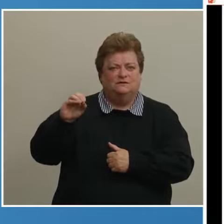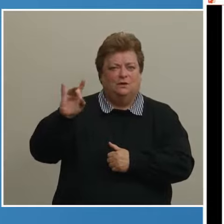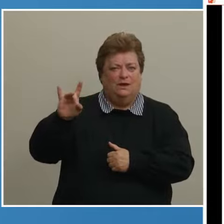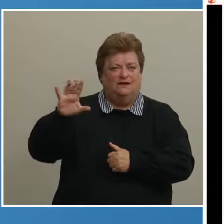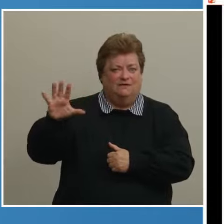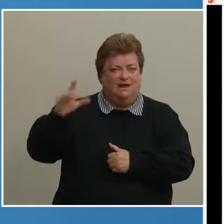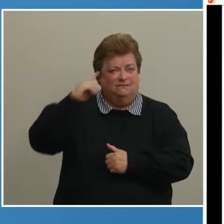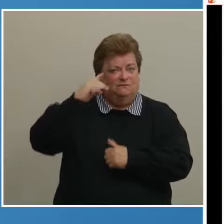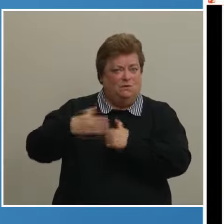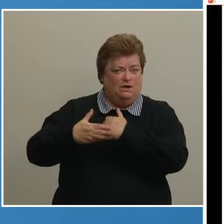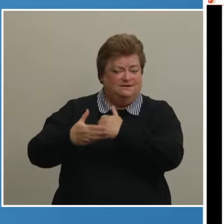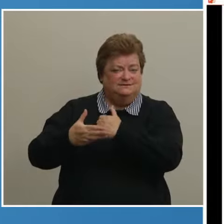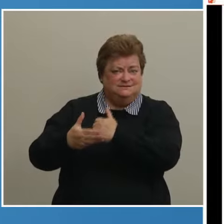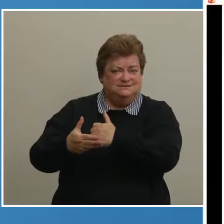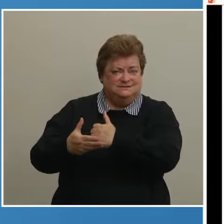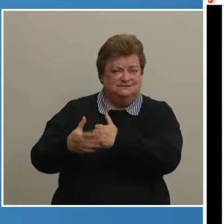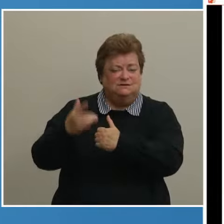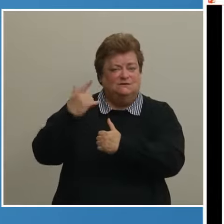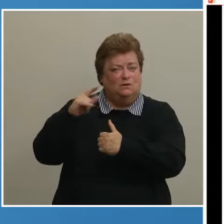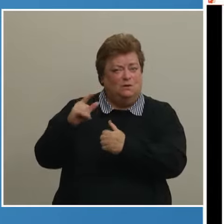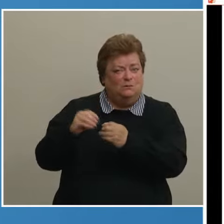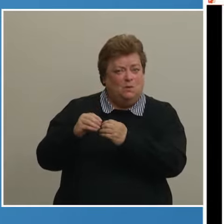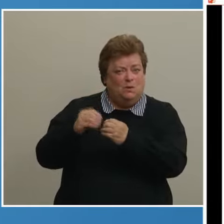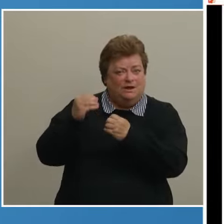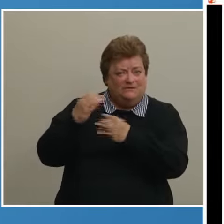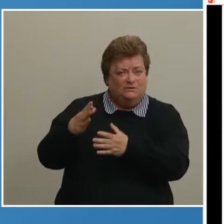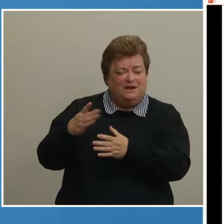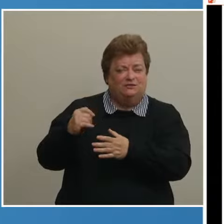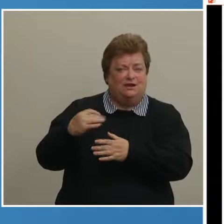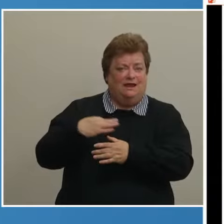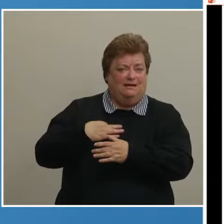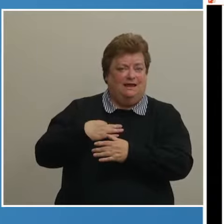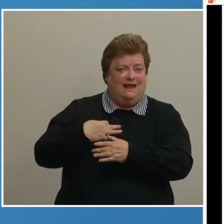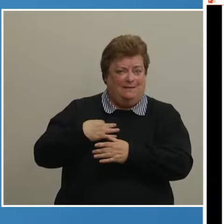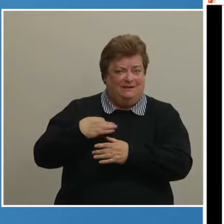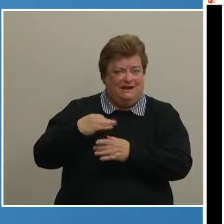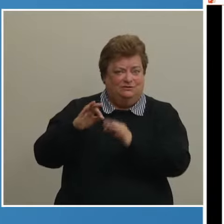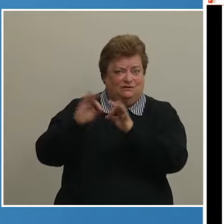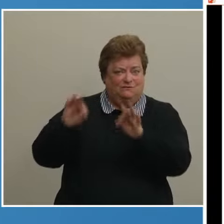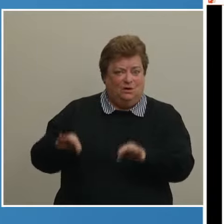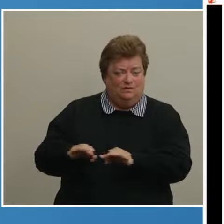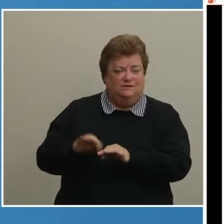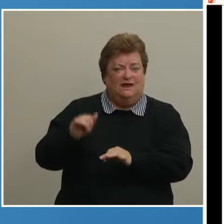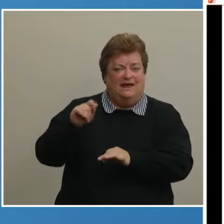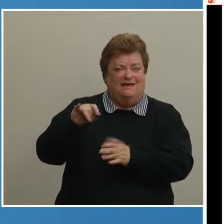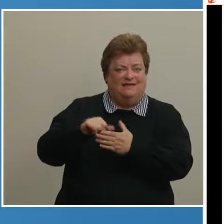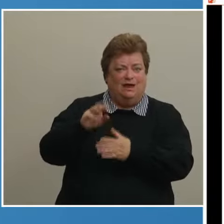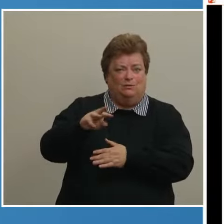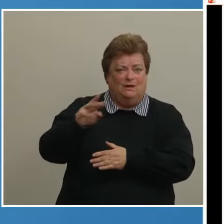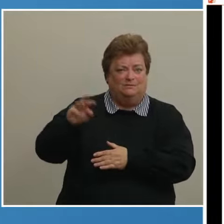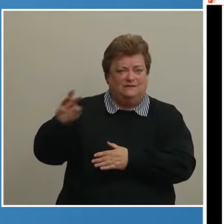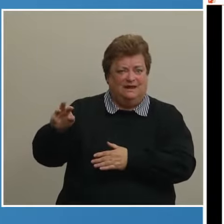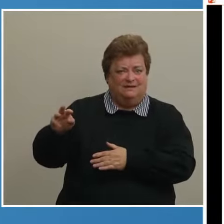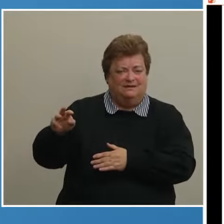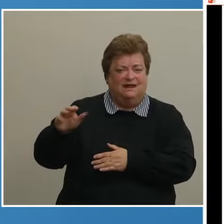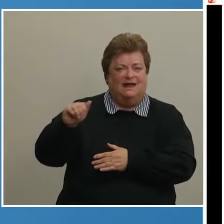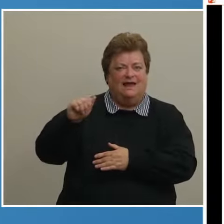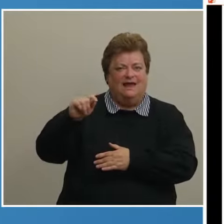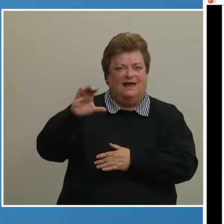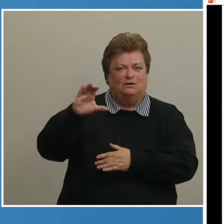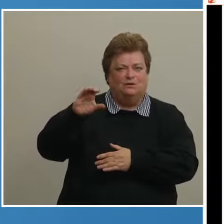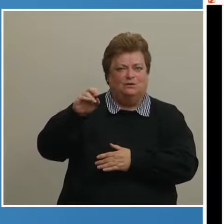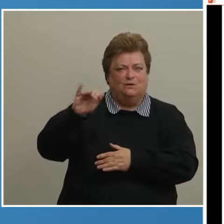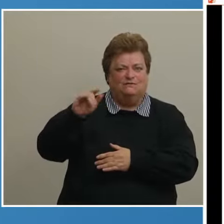402-413-2085 for assistance. And more information and the application forms are available at both that website and the resident resource page at